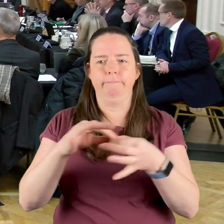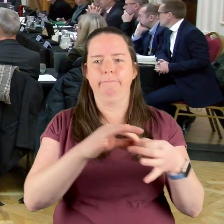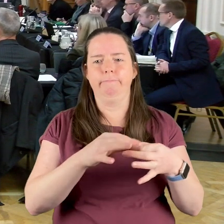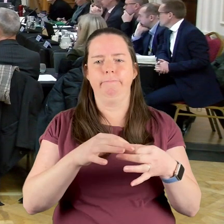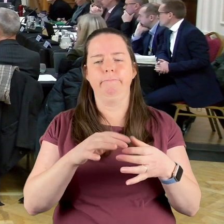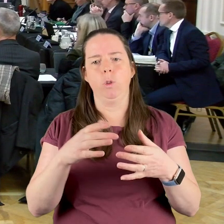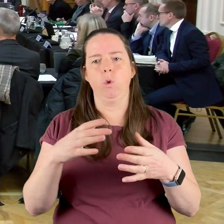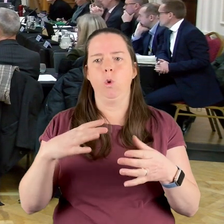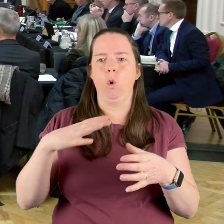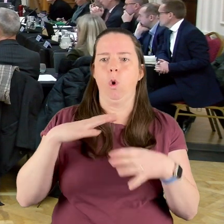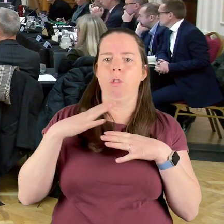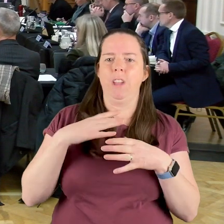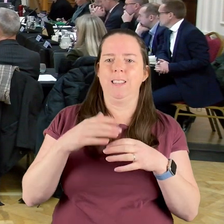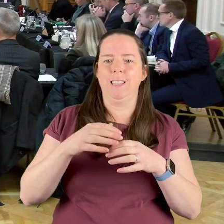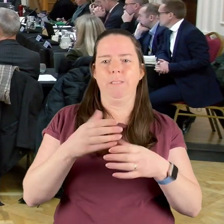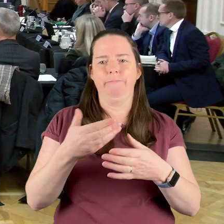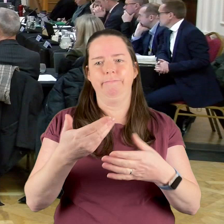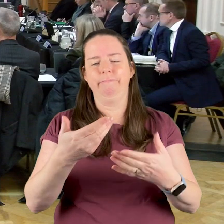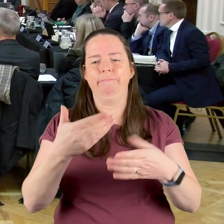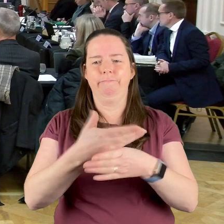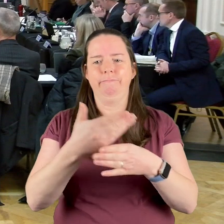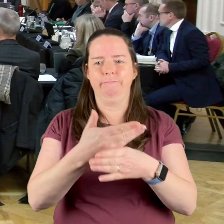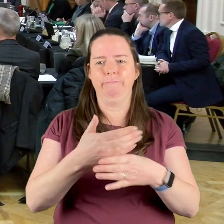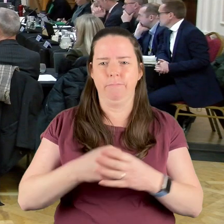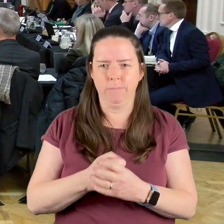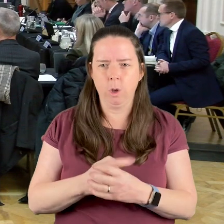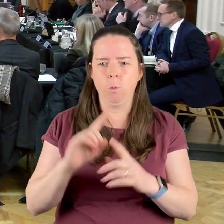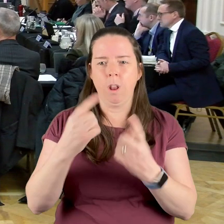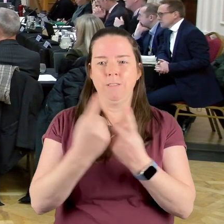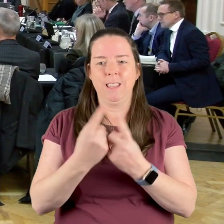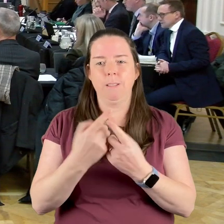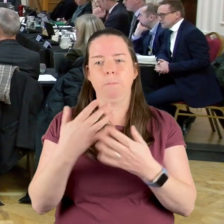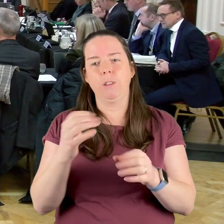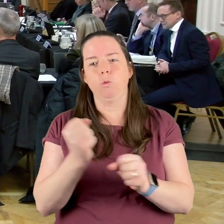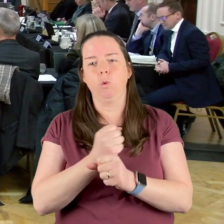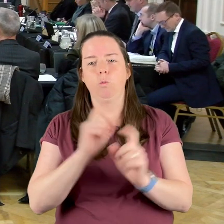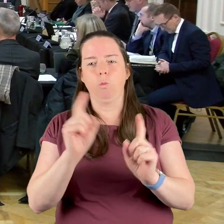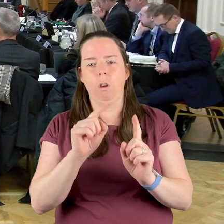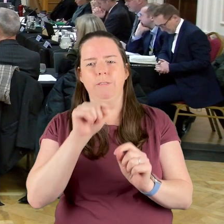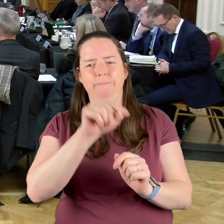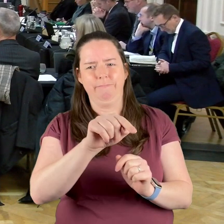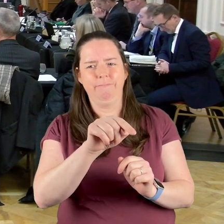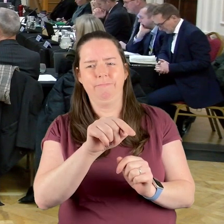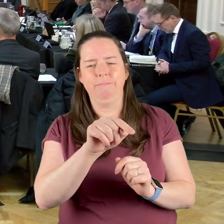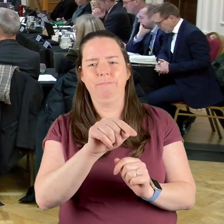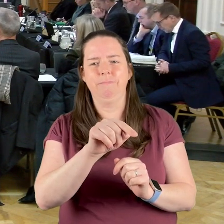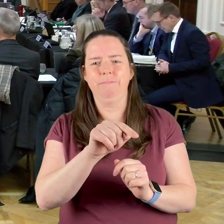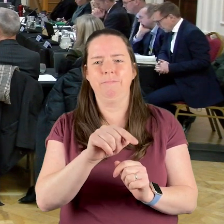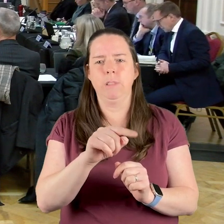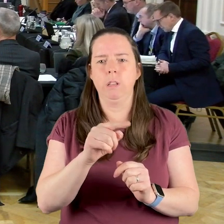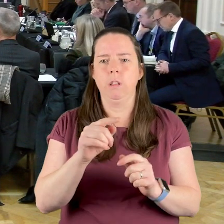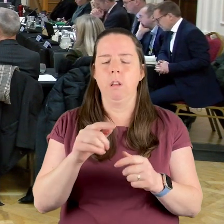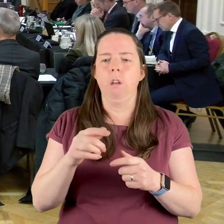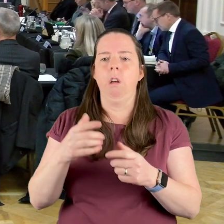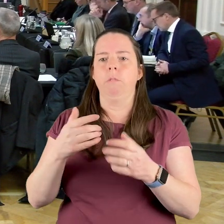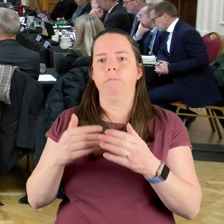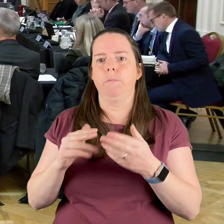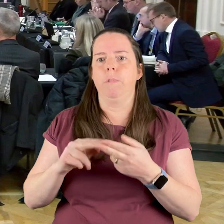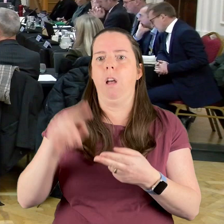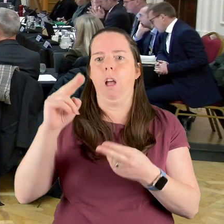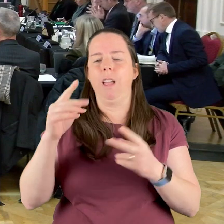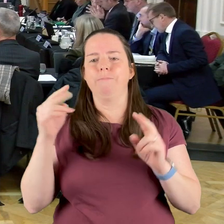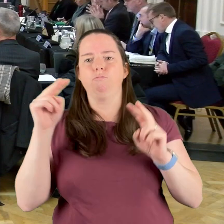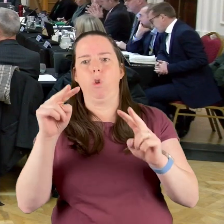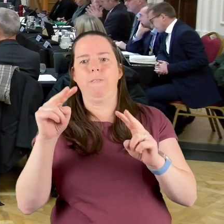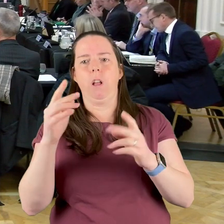them. They form a network with for themselves, and they've already started functioning. And one of the things they do, again,